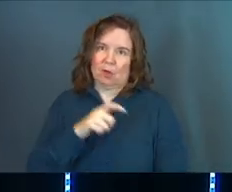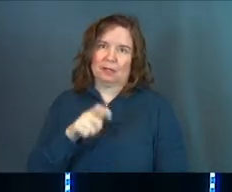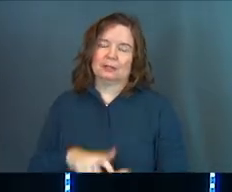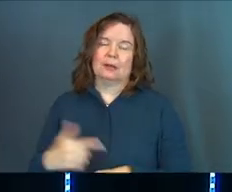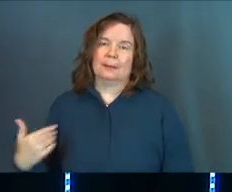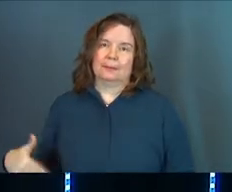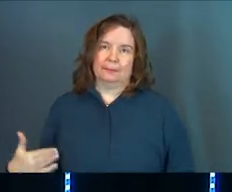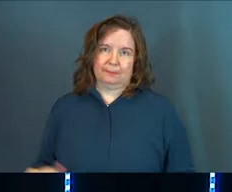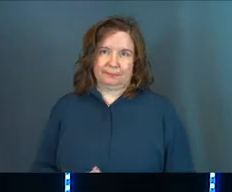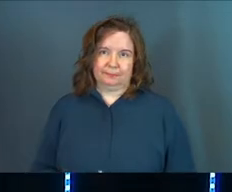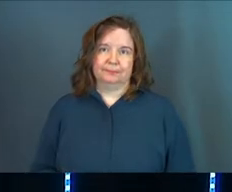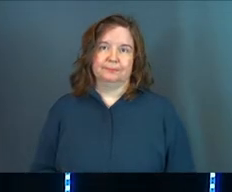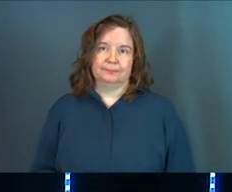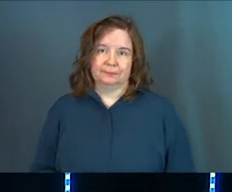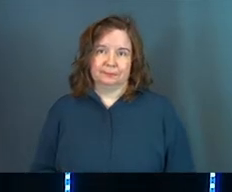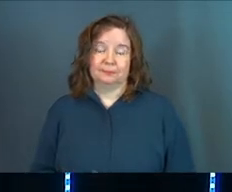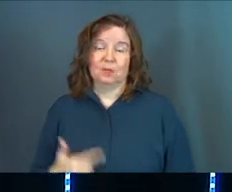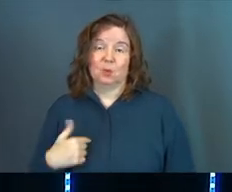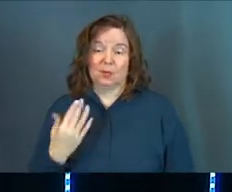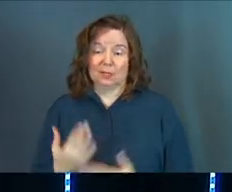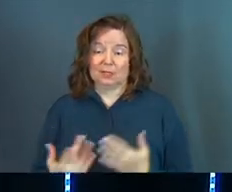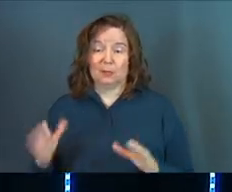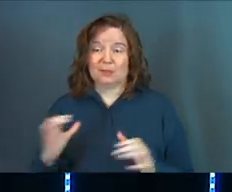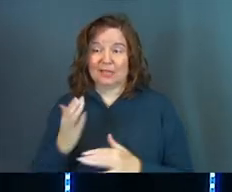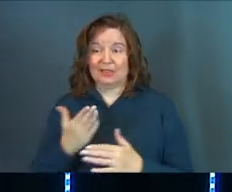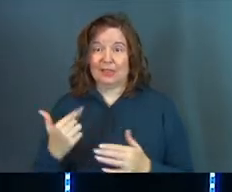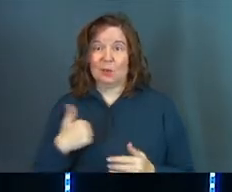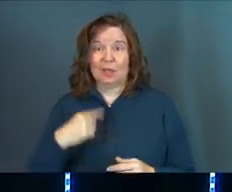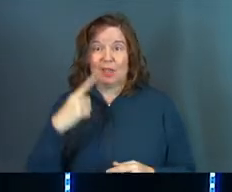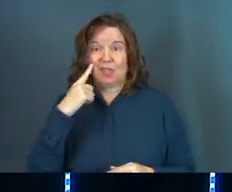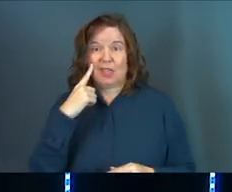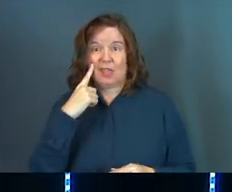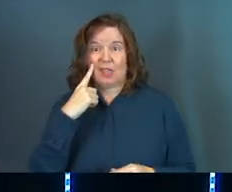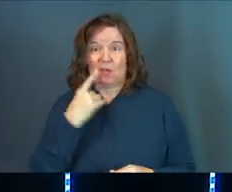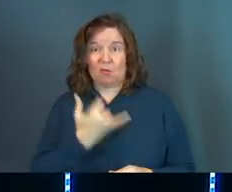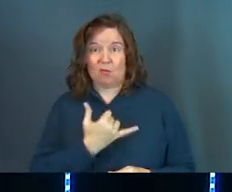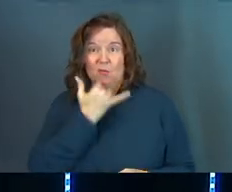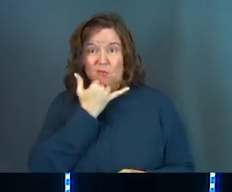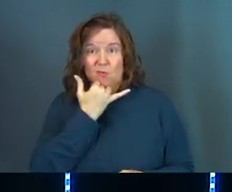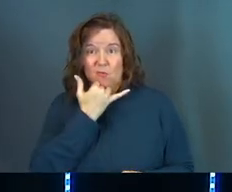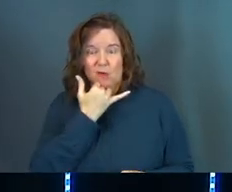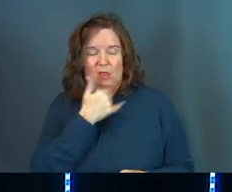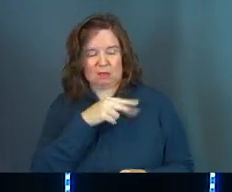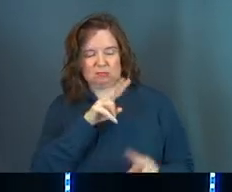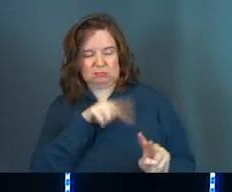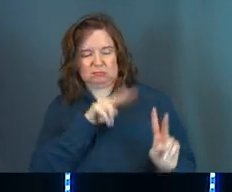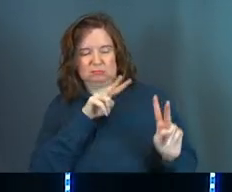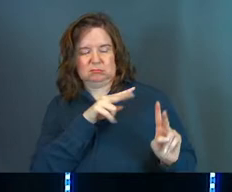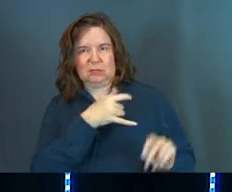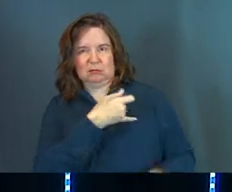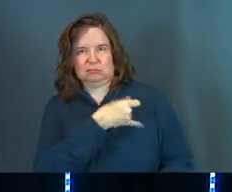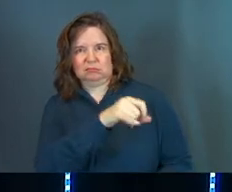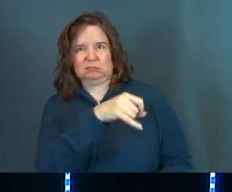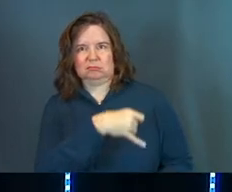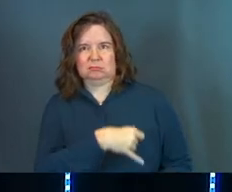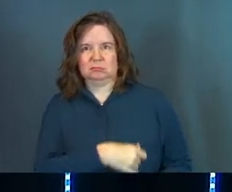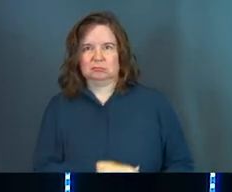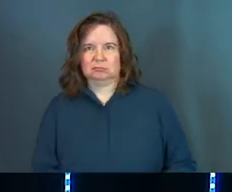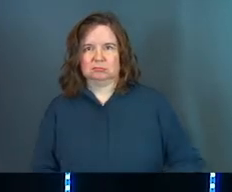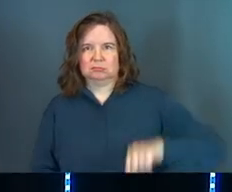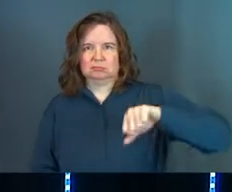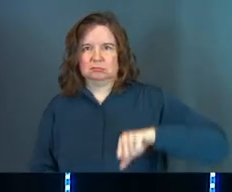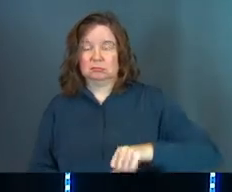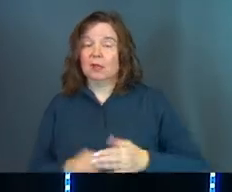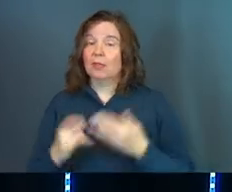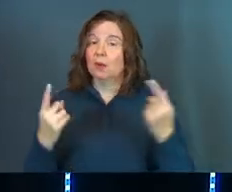long, long time. Where somebody does things that we think are out of bounds and we shun them and we cut them off.